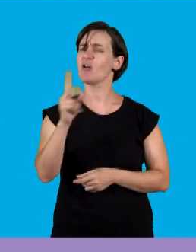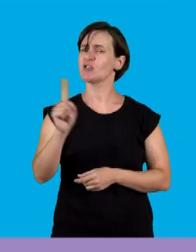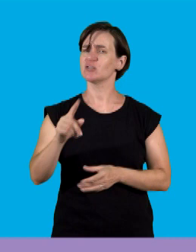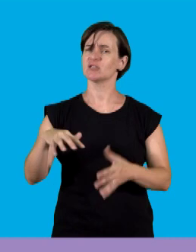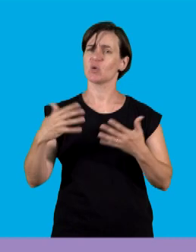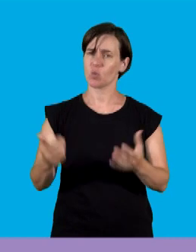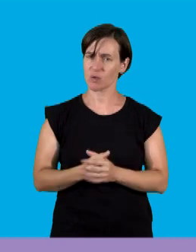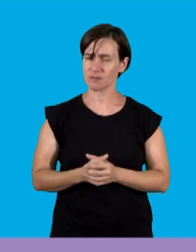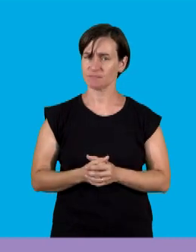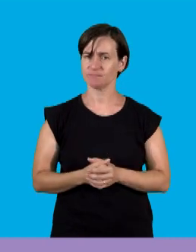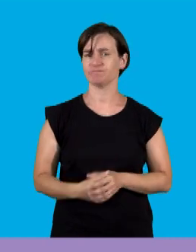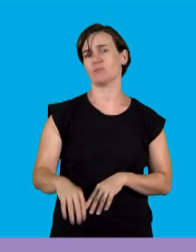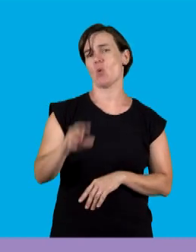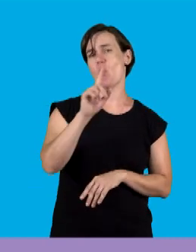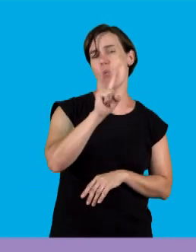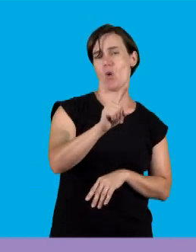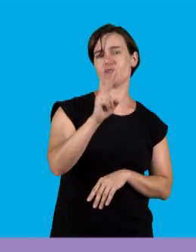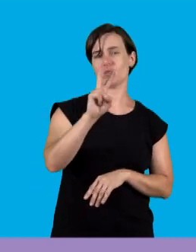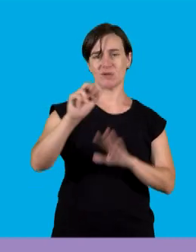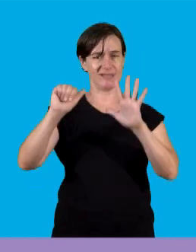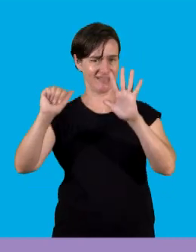answer there is going to be